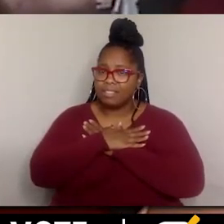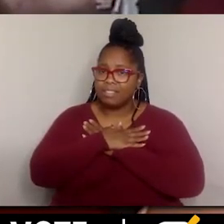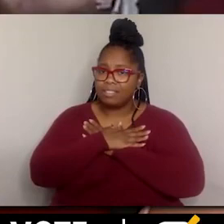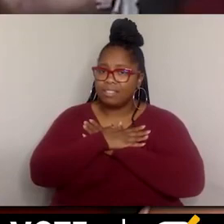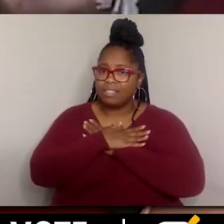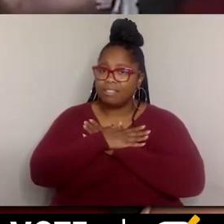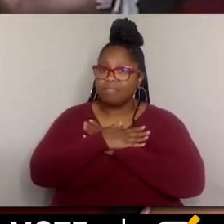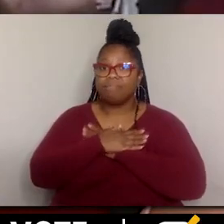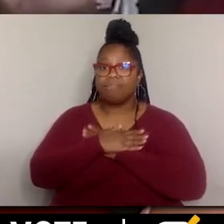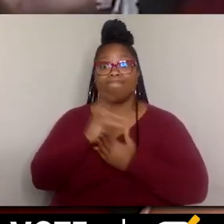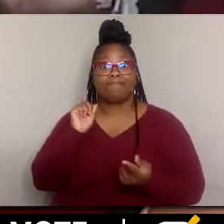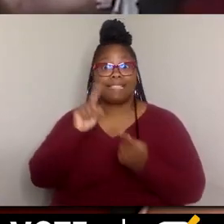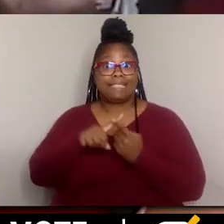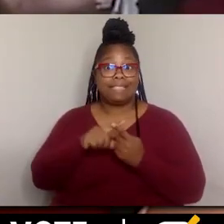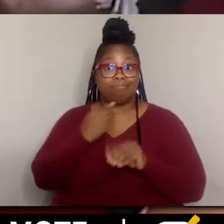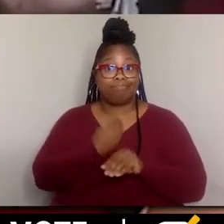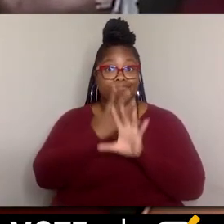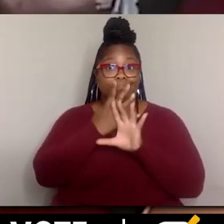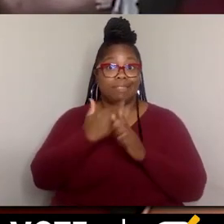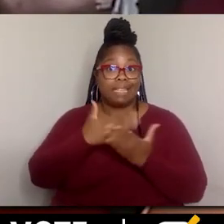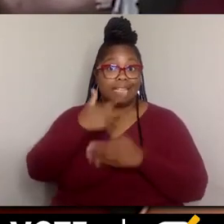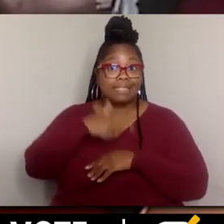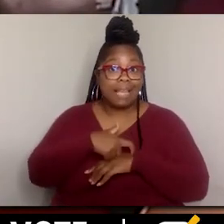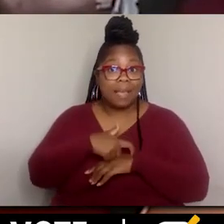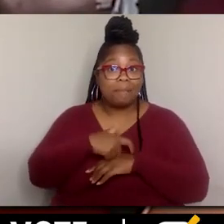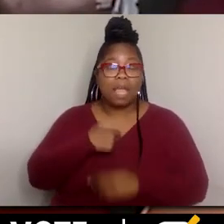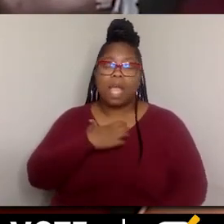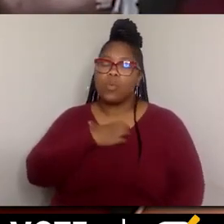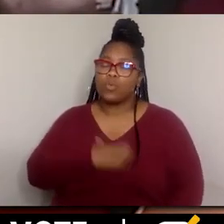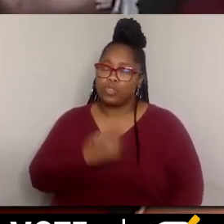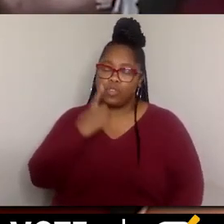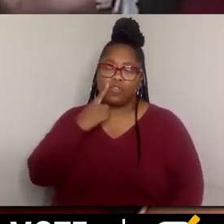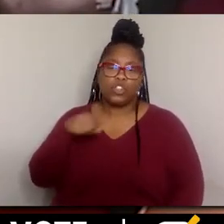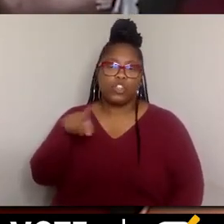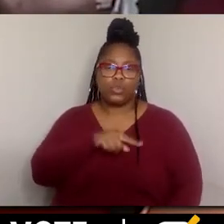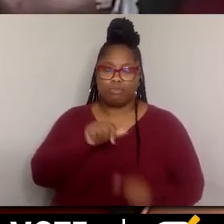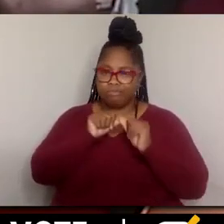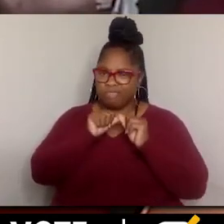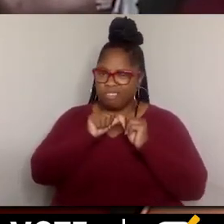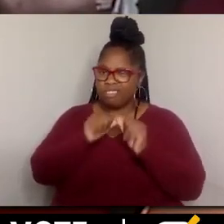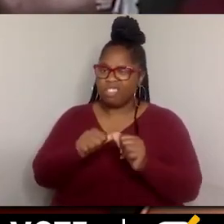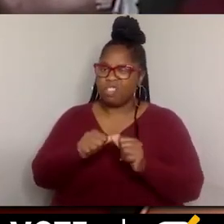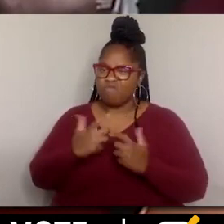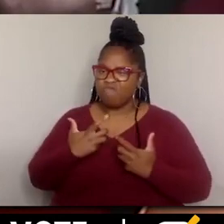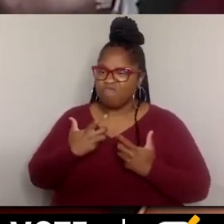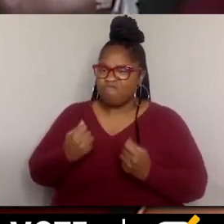Until next time, I wish you continued resilience.